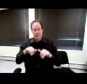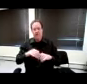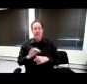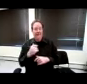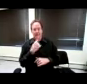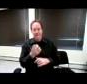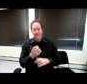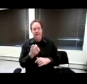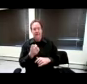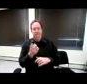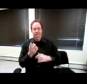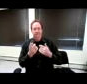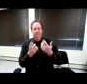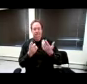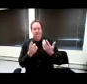an advocate.